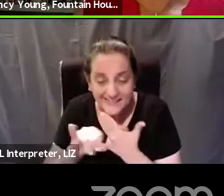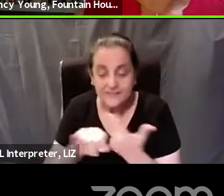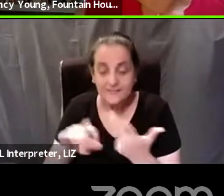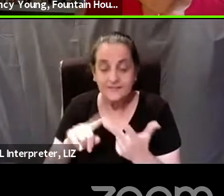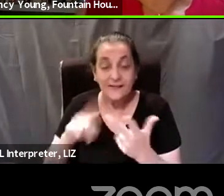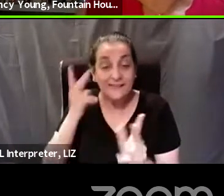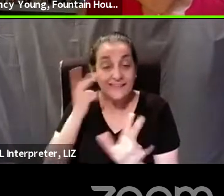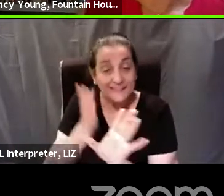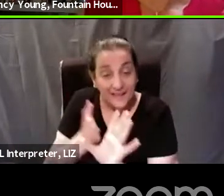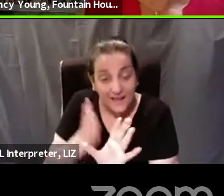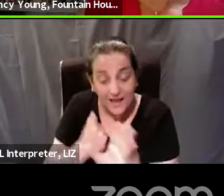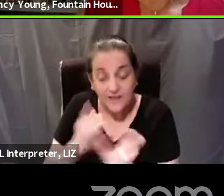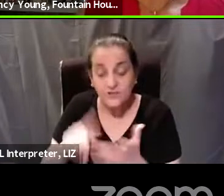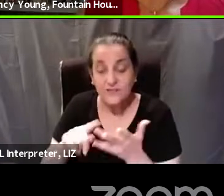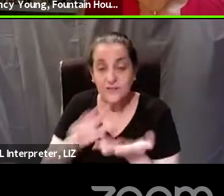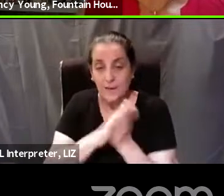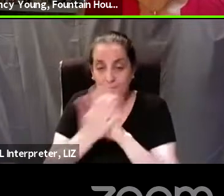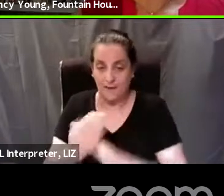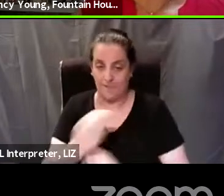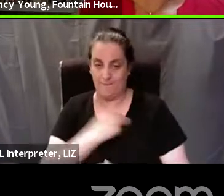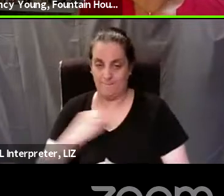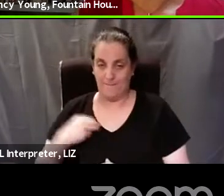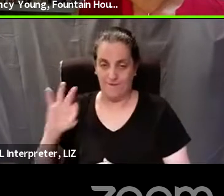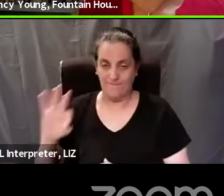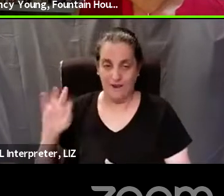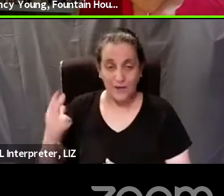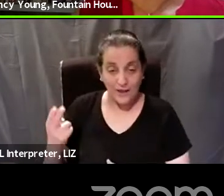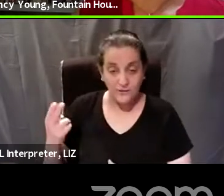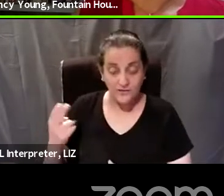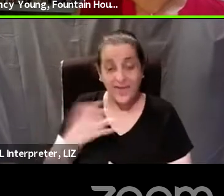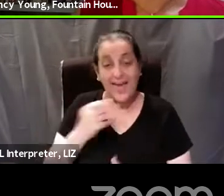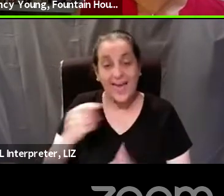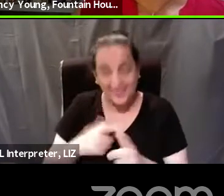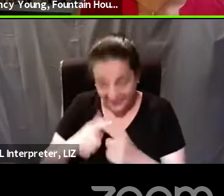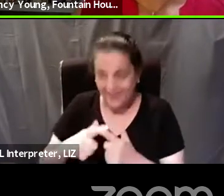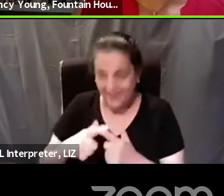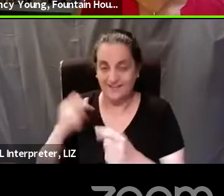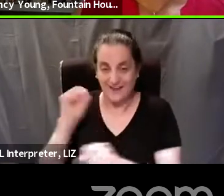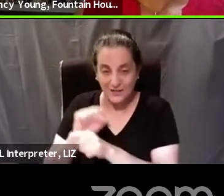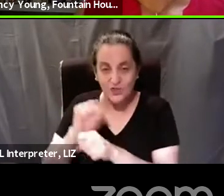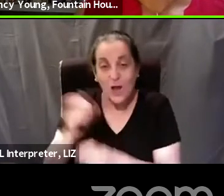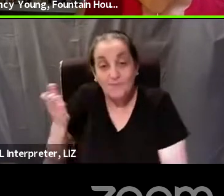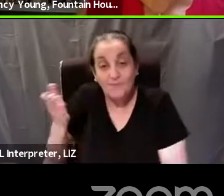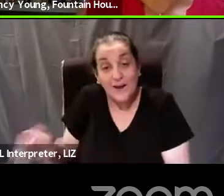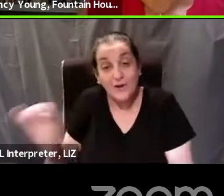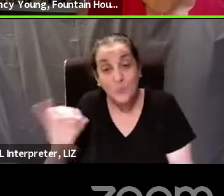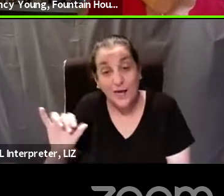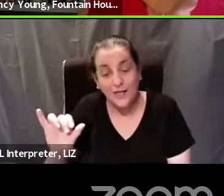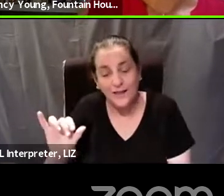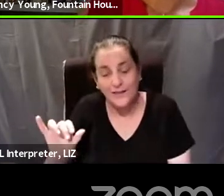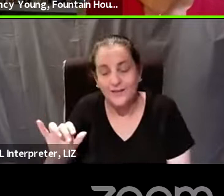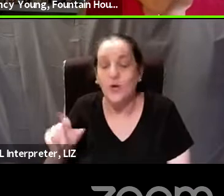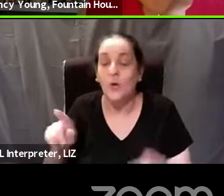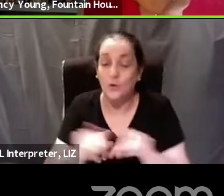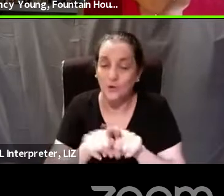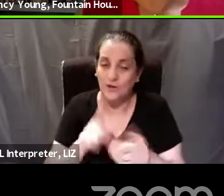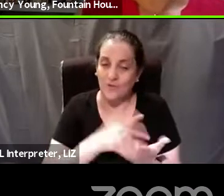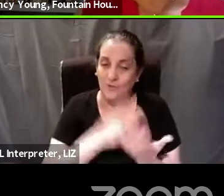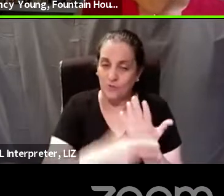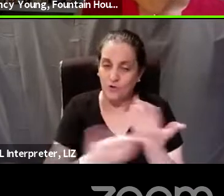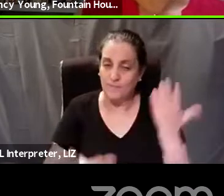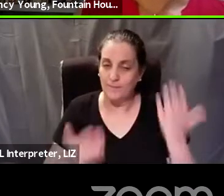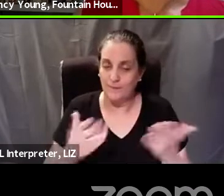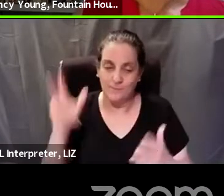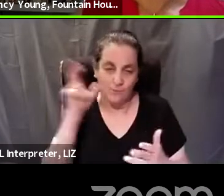becoming members of Fountain House, and even then turning around and getting jobs at the kiosk. We also have a program, as you may have heard